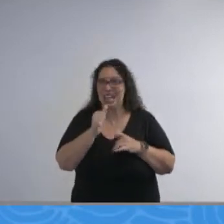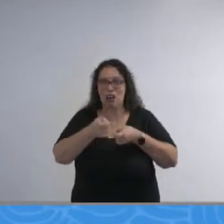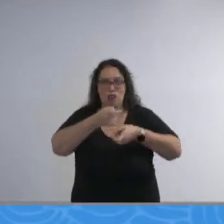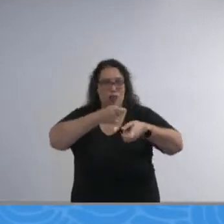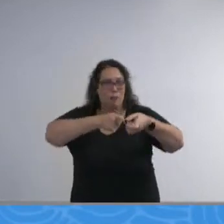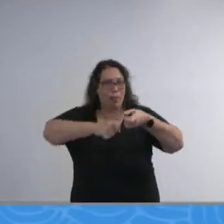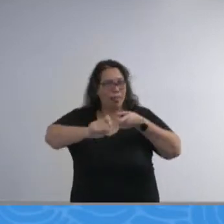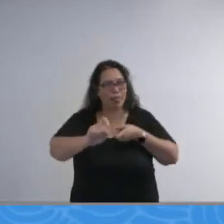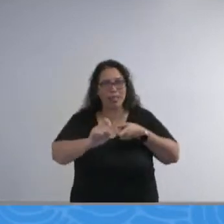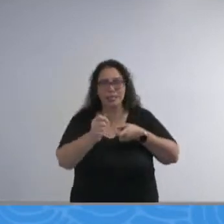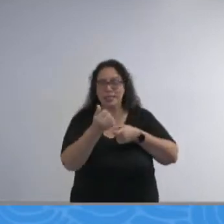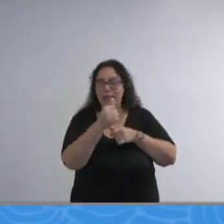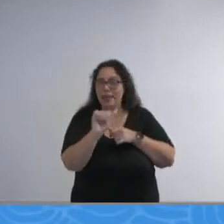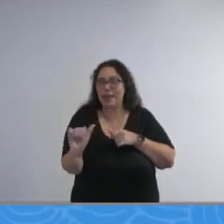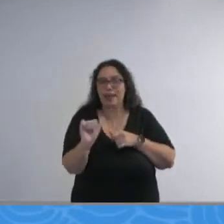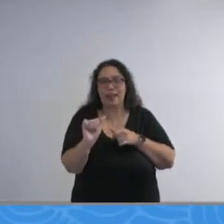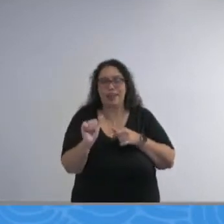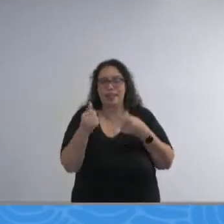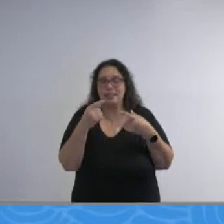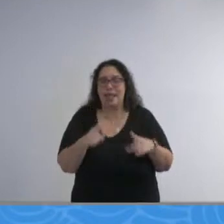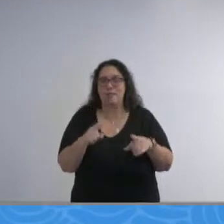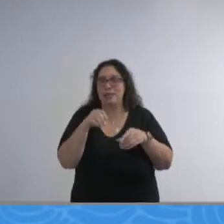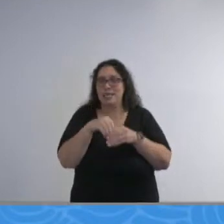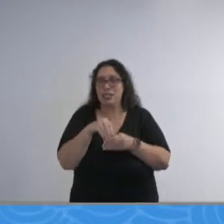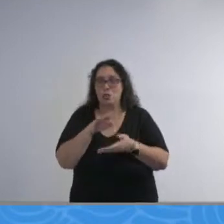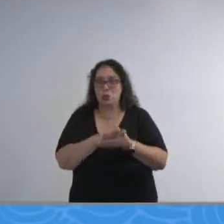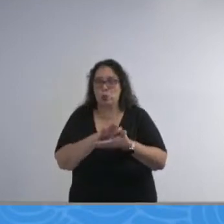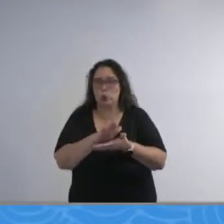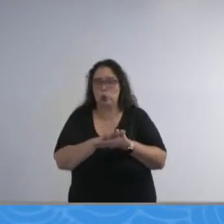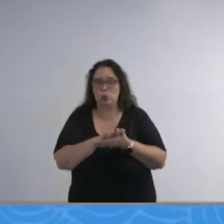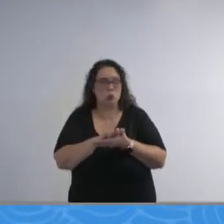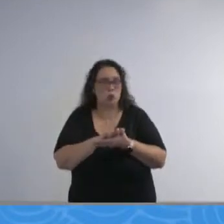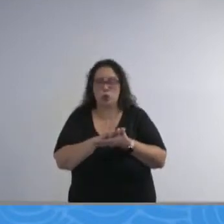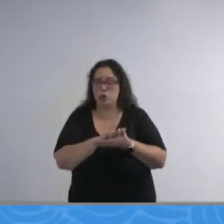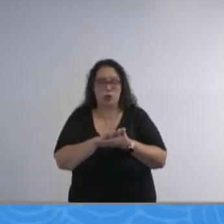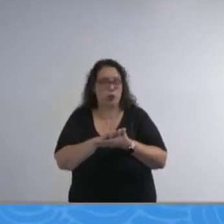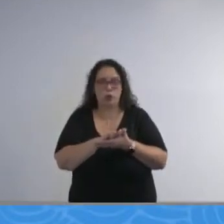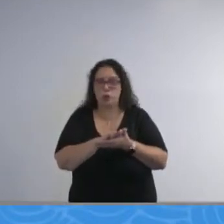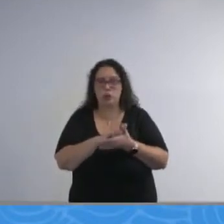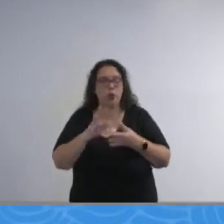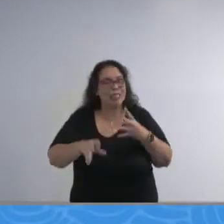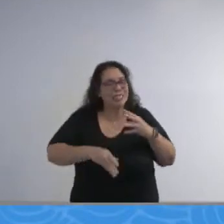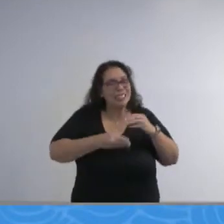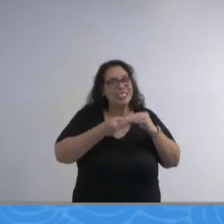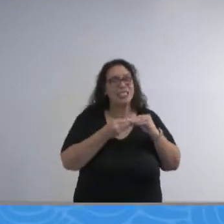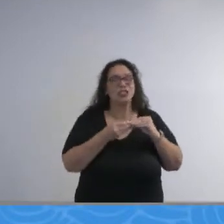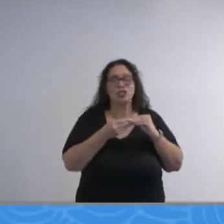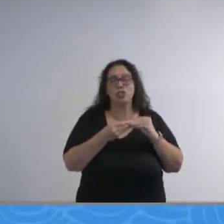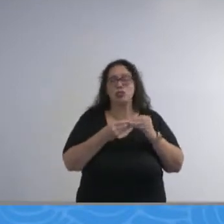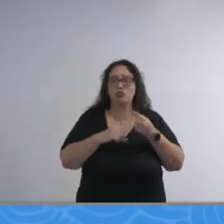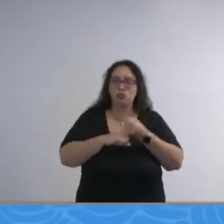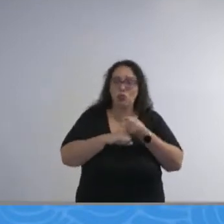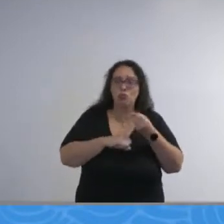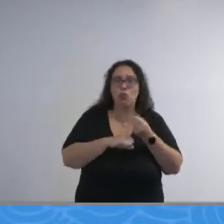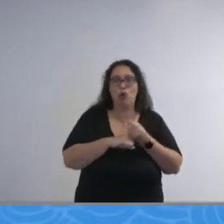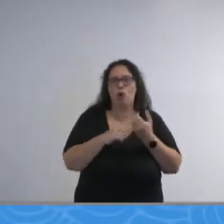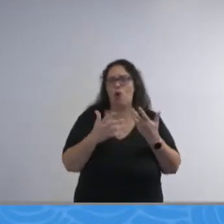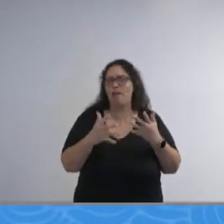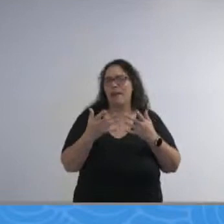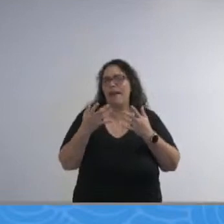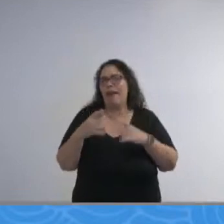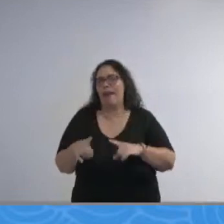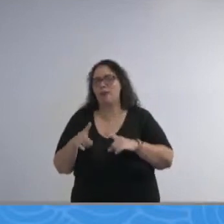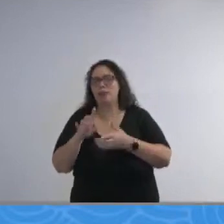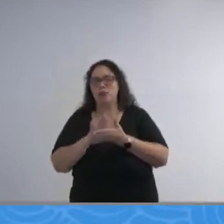of anything that's happening within your schools, right? So there's a lot of additional support happening at schools. You'll hear information about